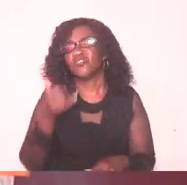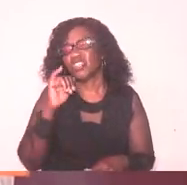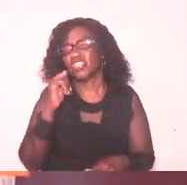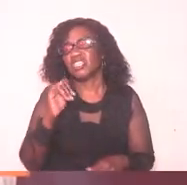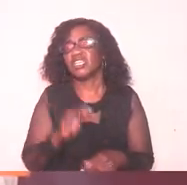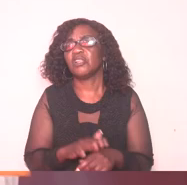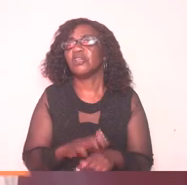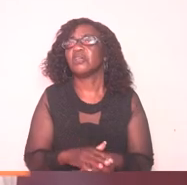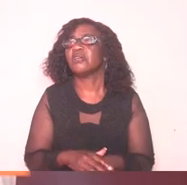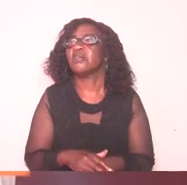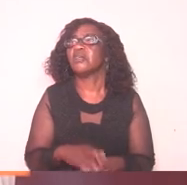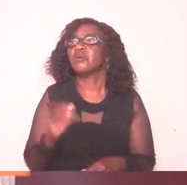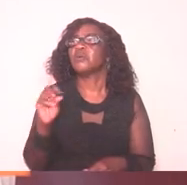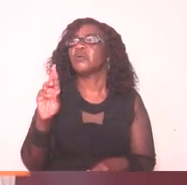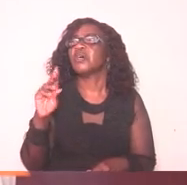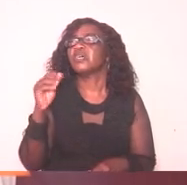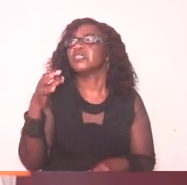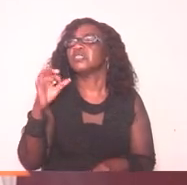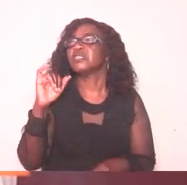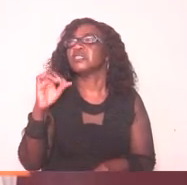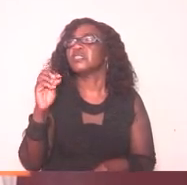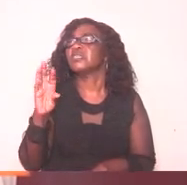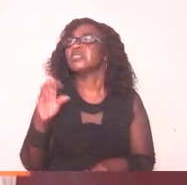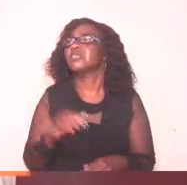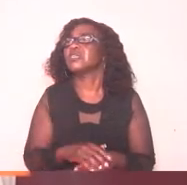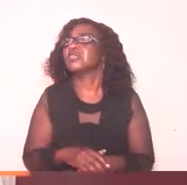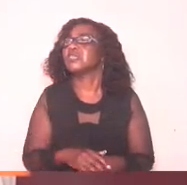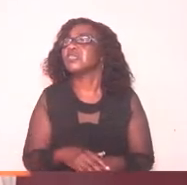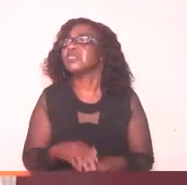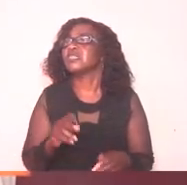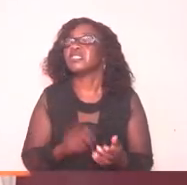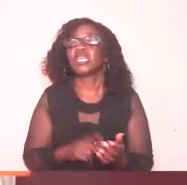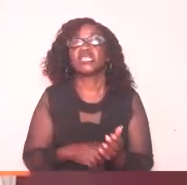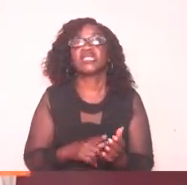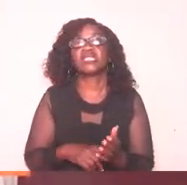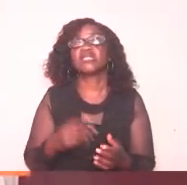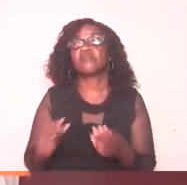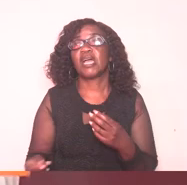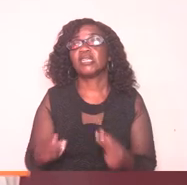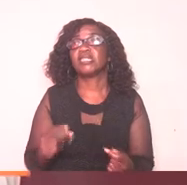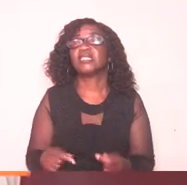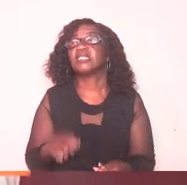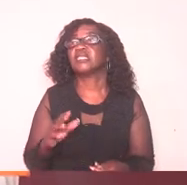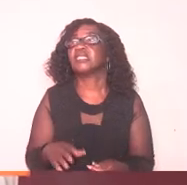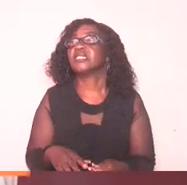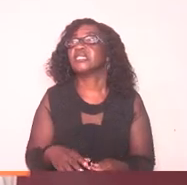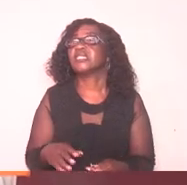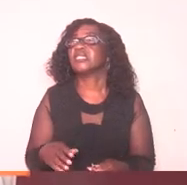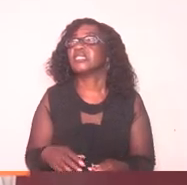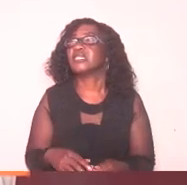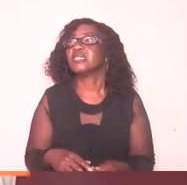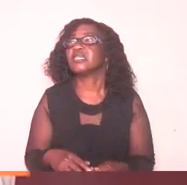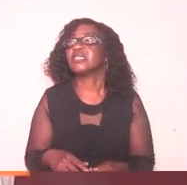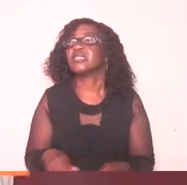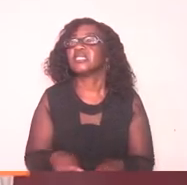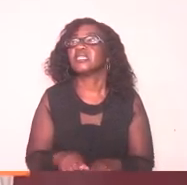have orgies at these parties. So some of them are exclusively sex parties. So they actively engage in like swinging, which is